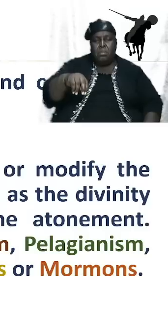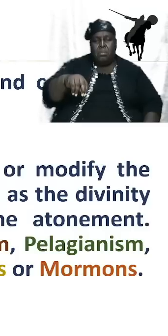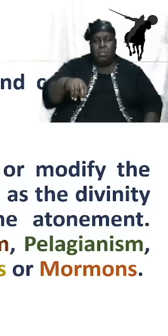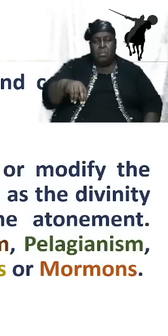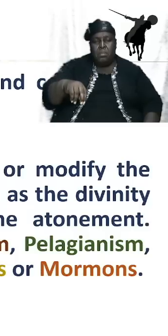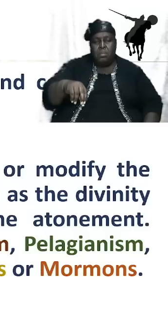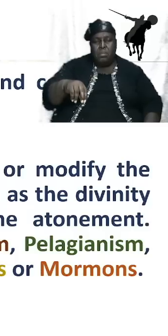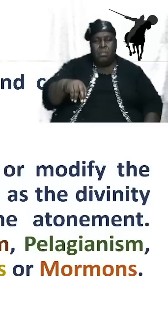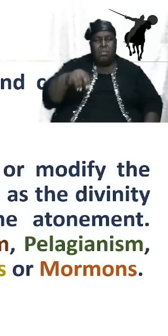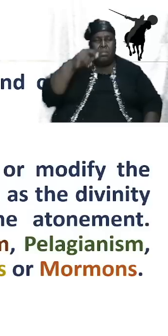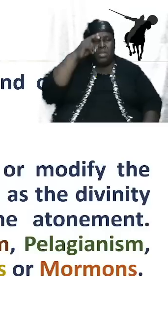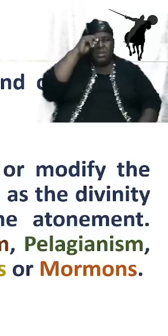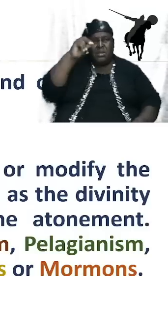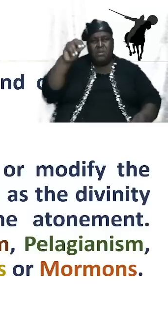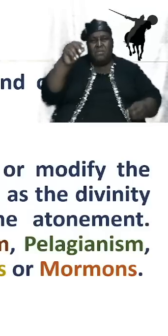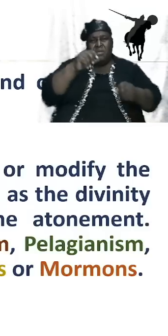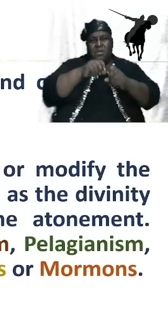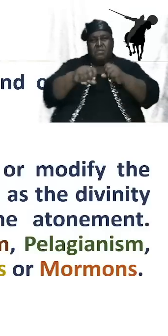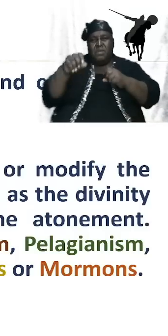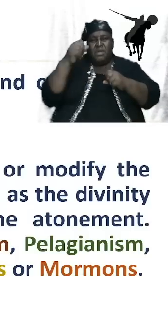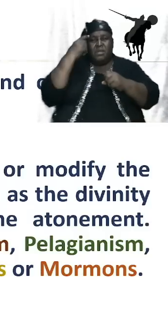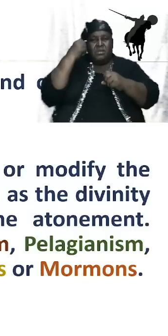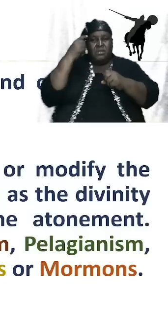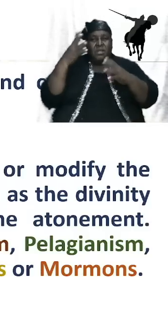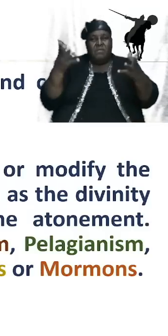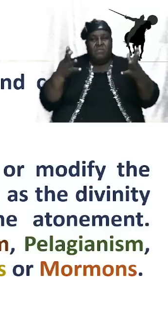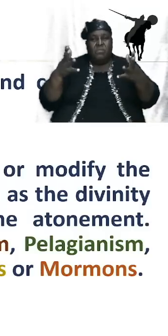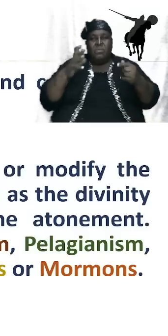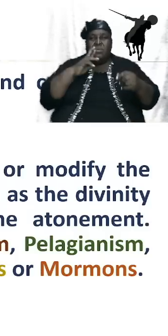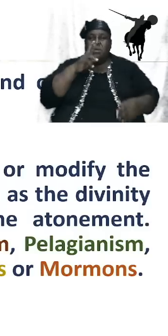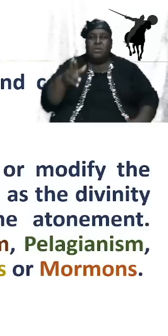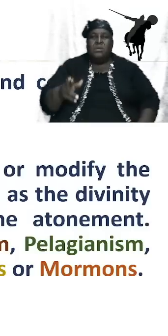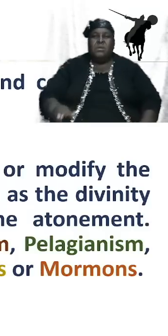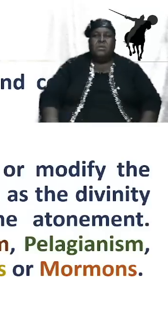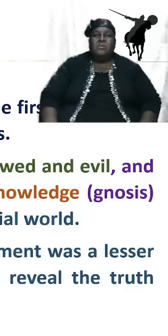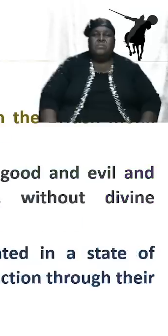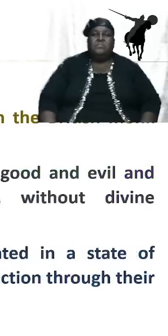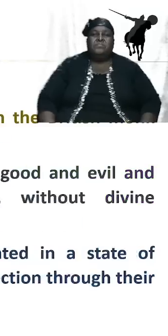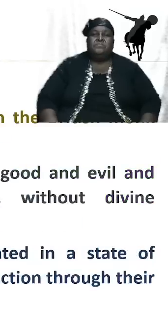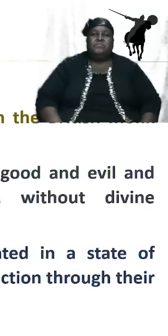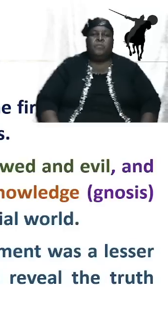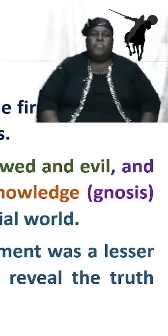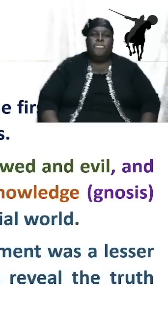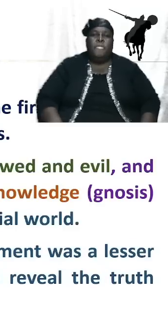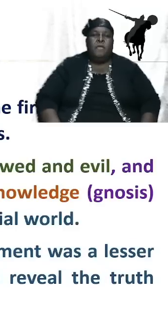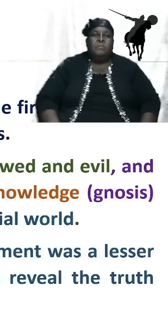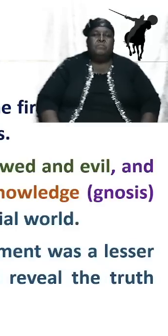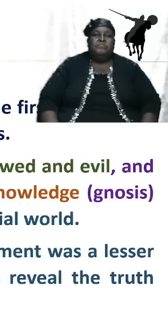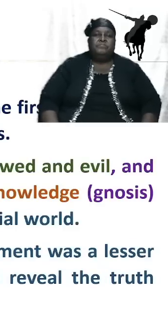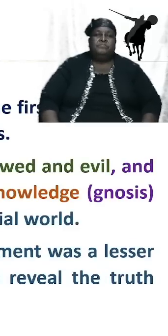them, unless I give you an understanding of what they are. So, for example, Gnosticism.